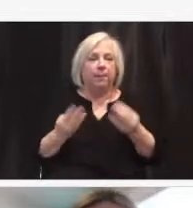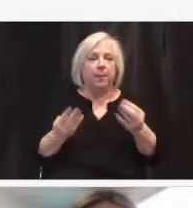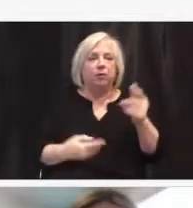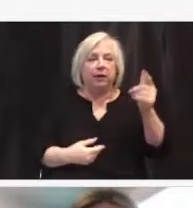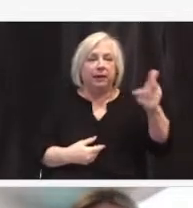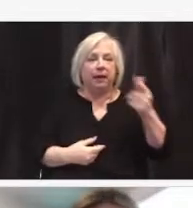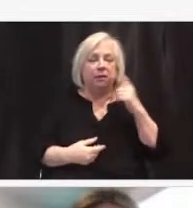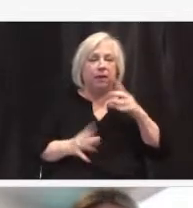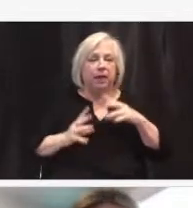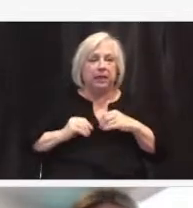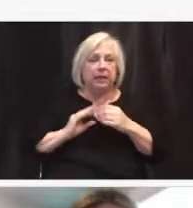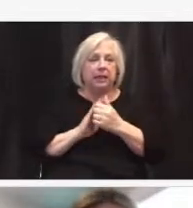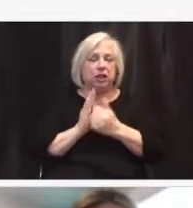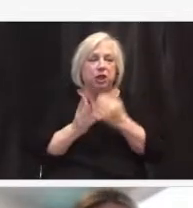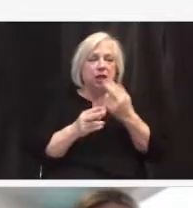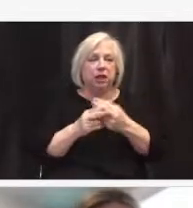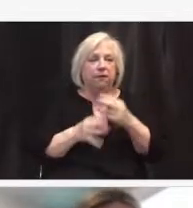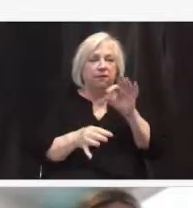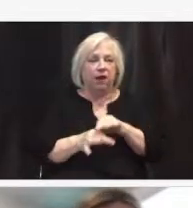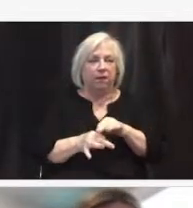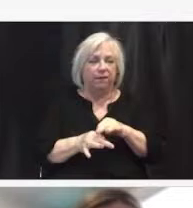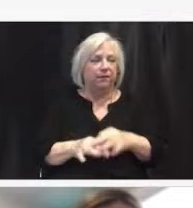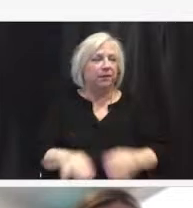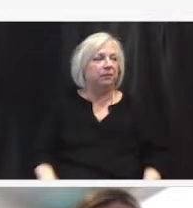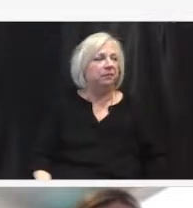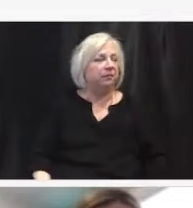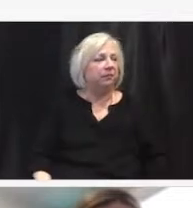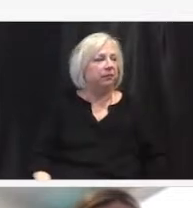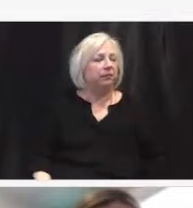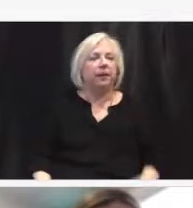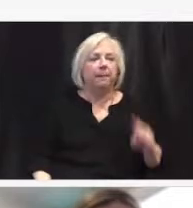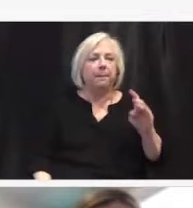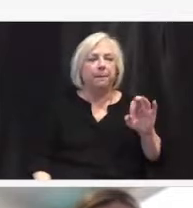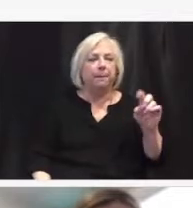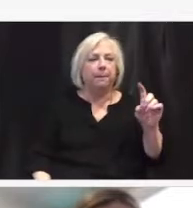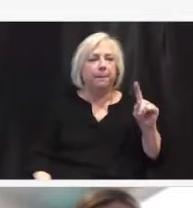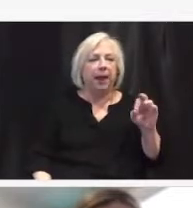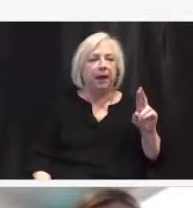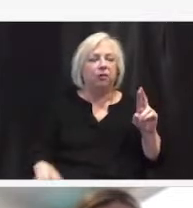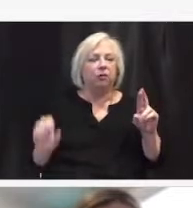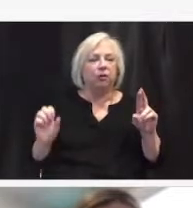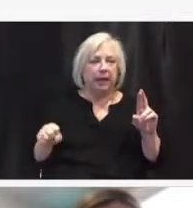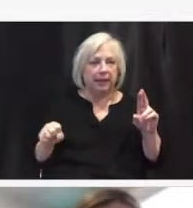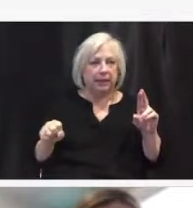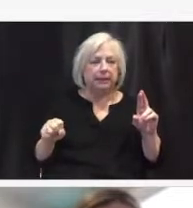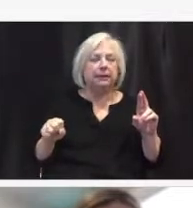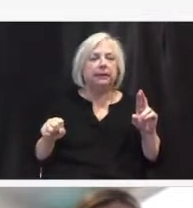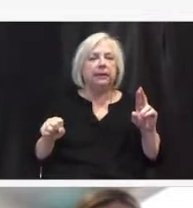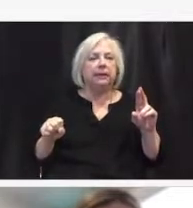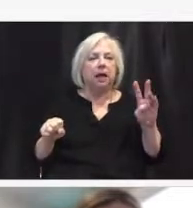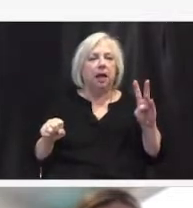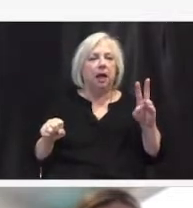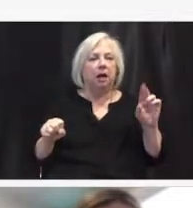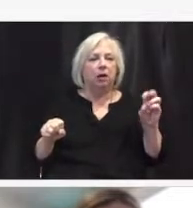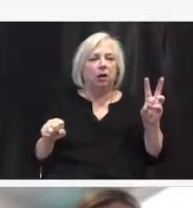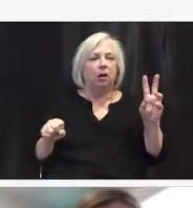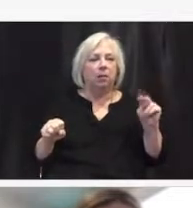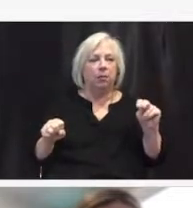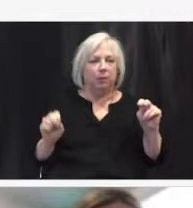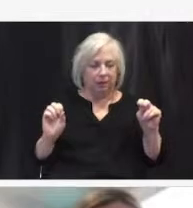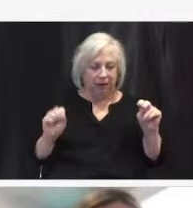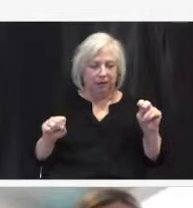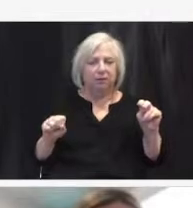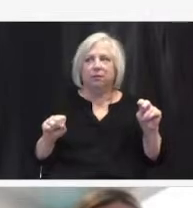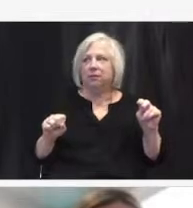consent agenda. Can we get a roll call vote, please? Baxter? Yes. Brown?